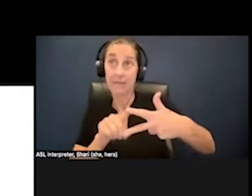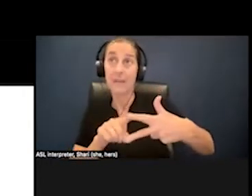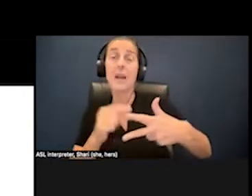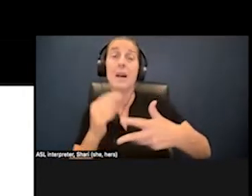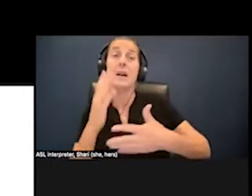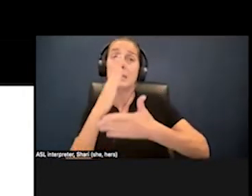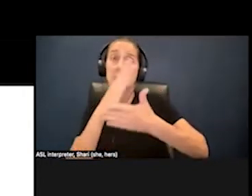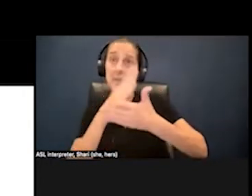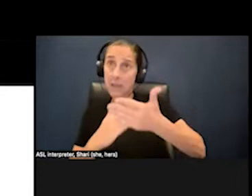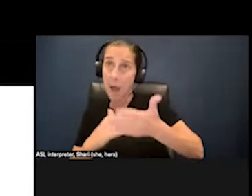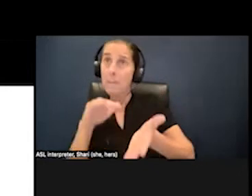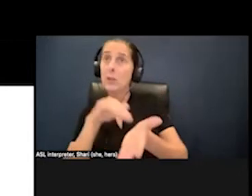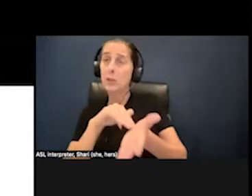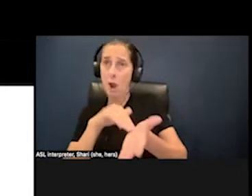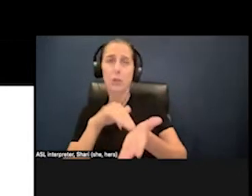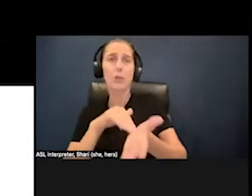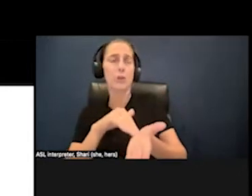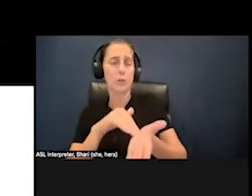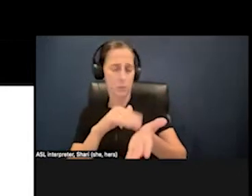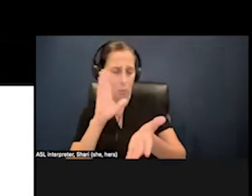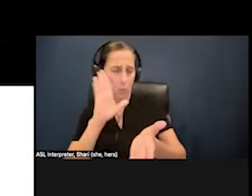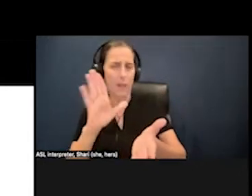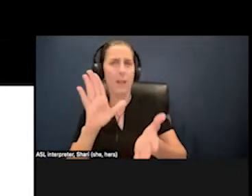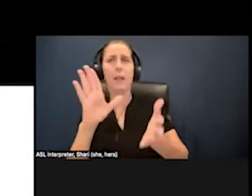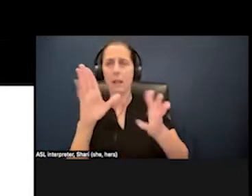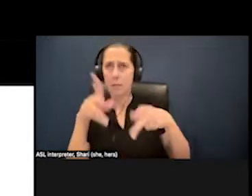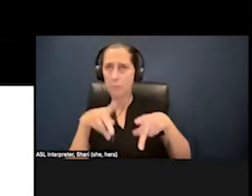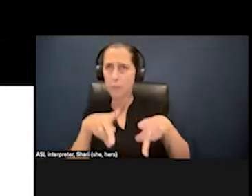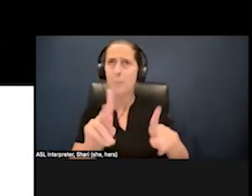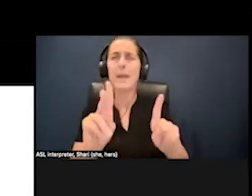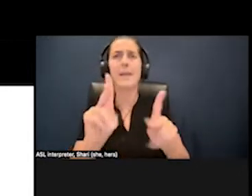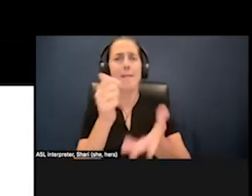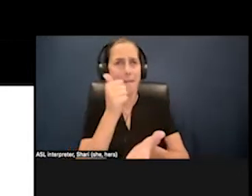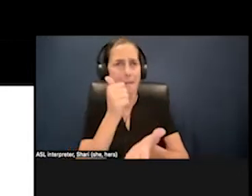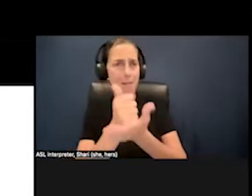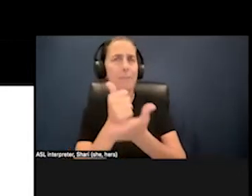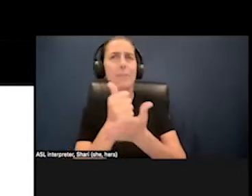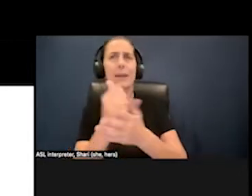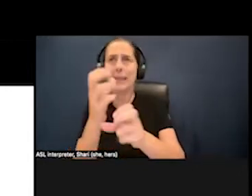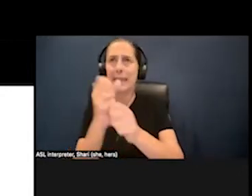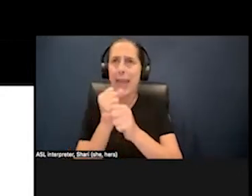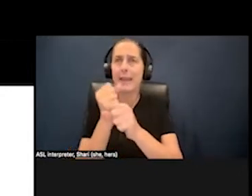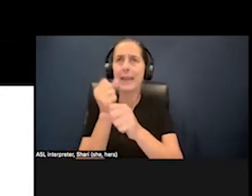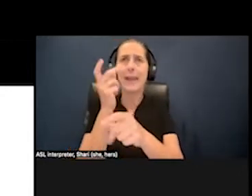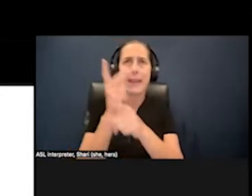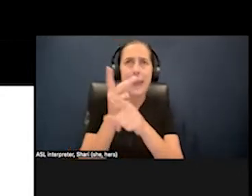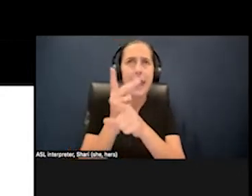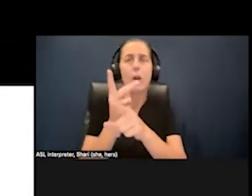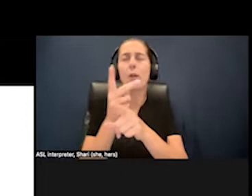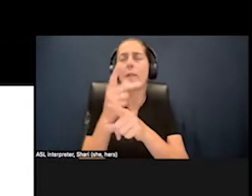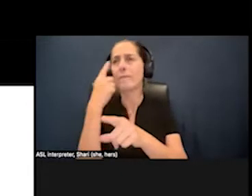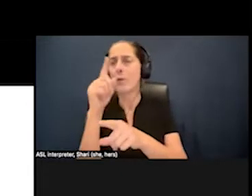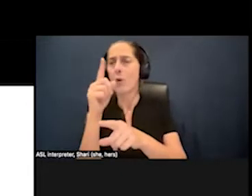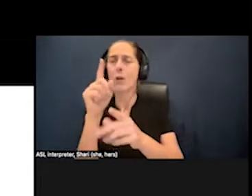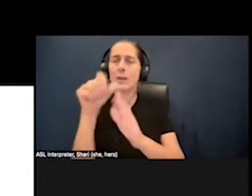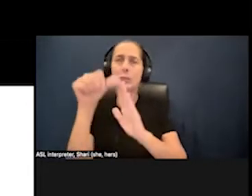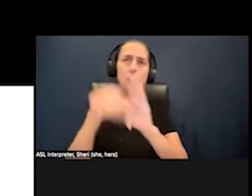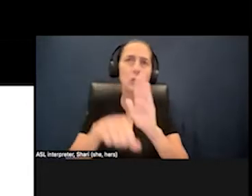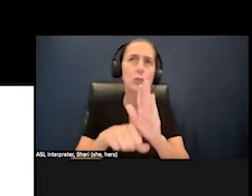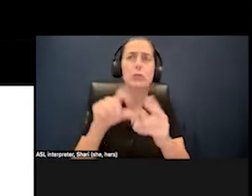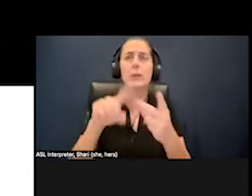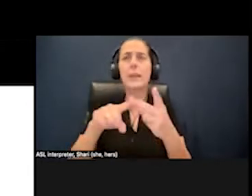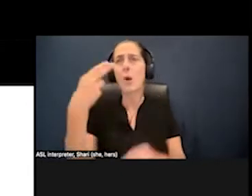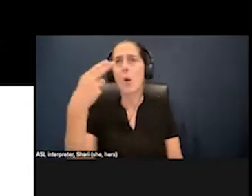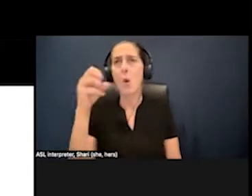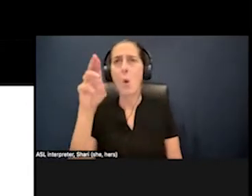you access gender-affirming hormone therapy and surgeries and care while being supportive. This is one of the main